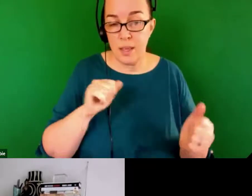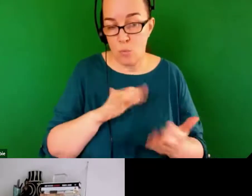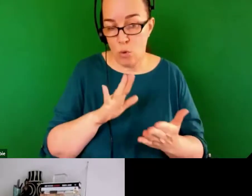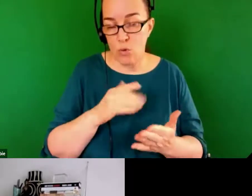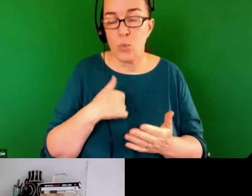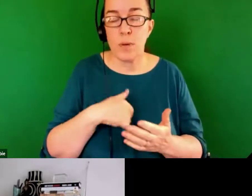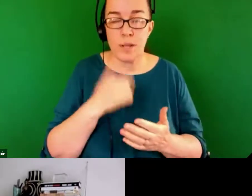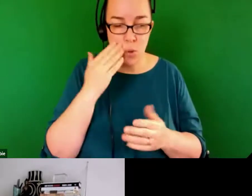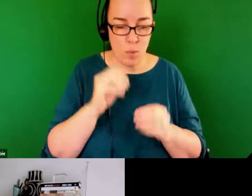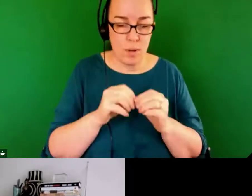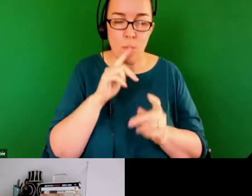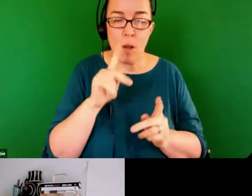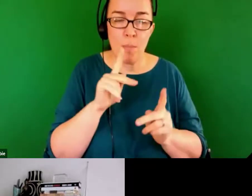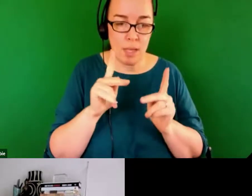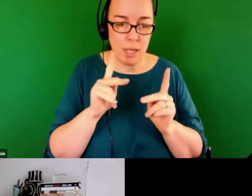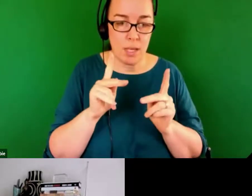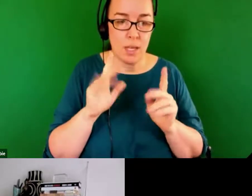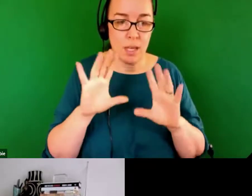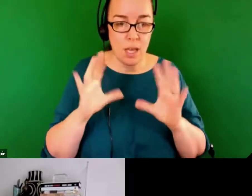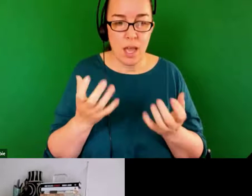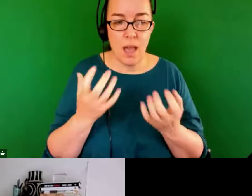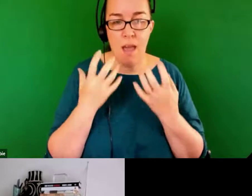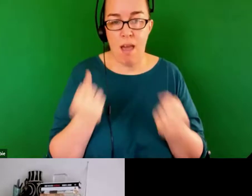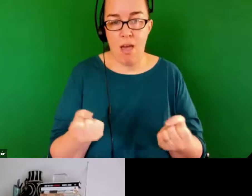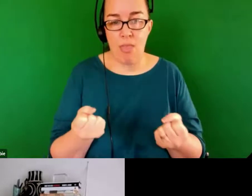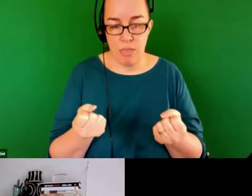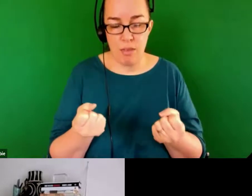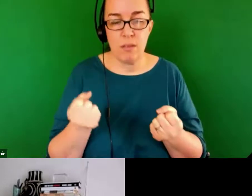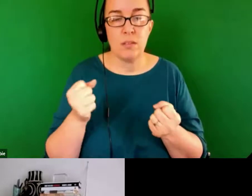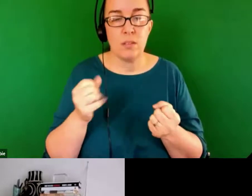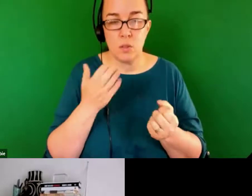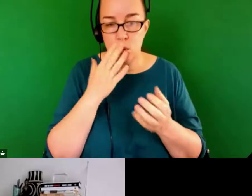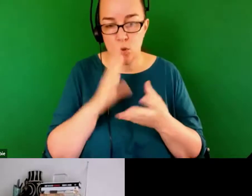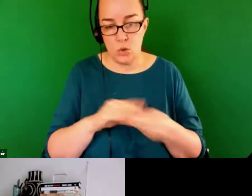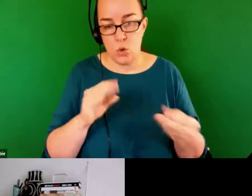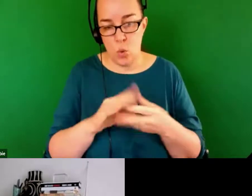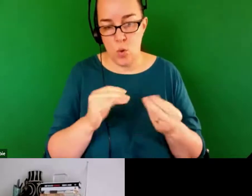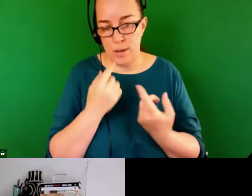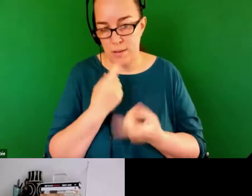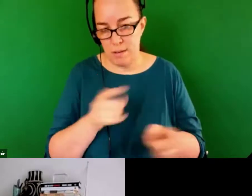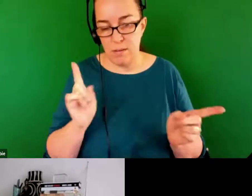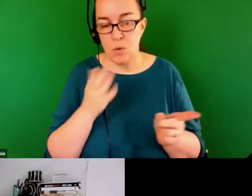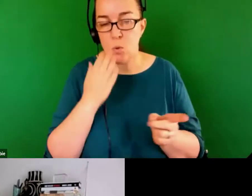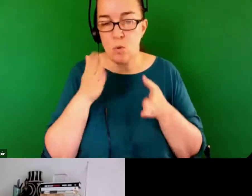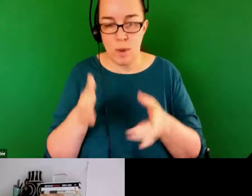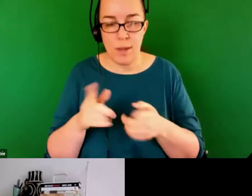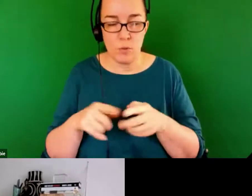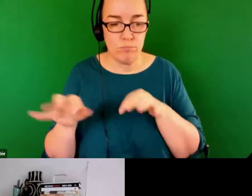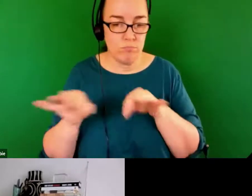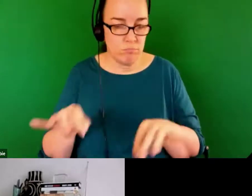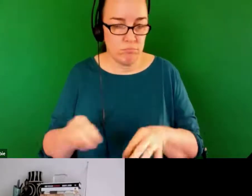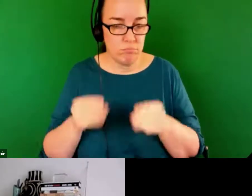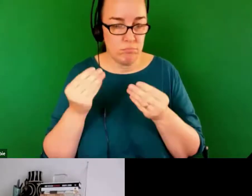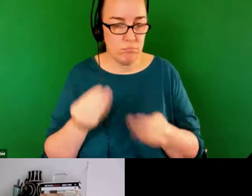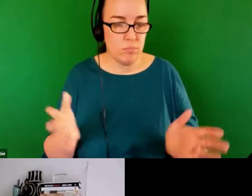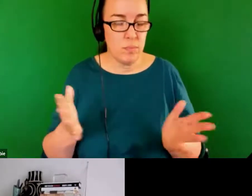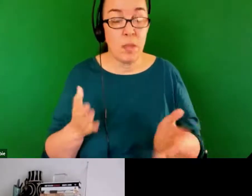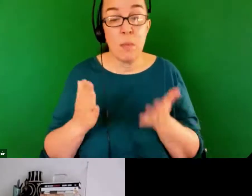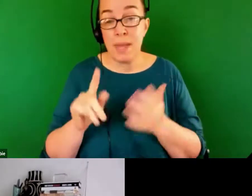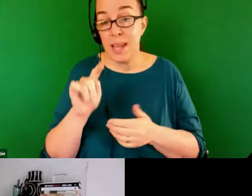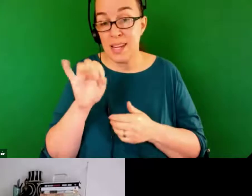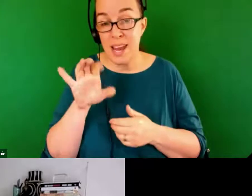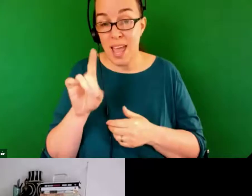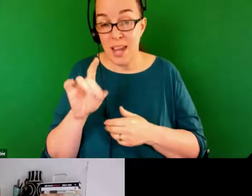is one of the most effective ways to learn and to disseminate information. So maybe it's through a TED Talk, maybe it's through a lecture like